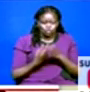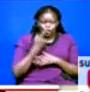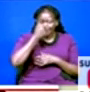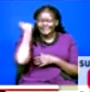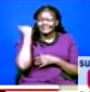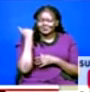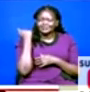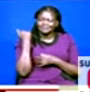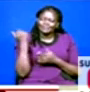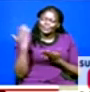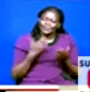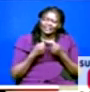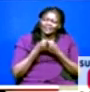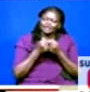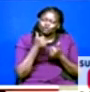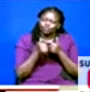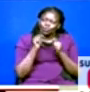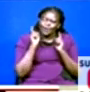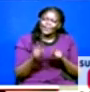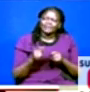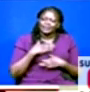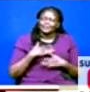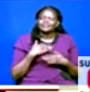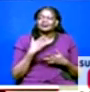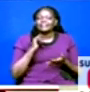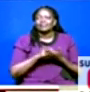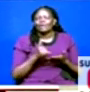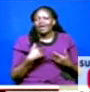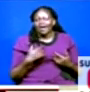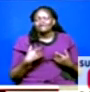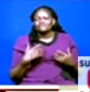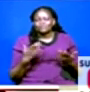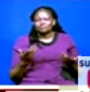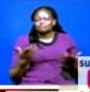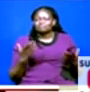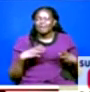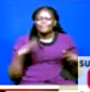the challenges which we must appreciate are there. Population has grown,